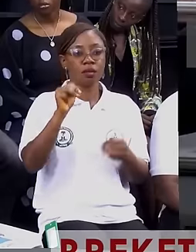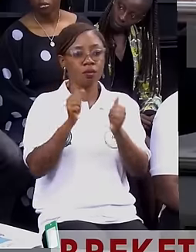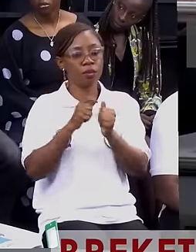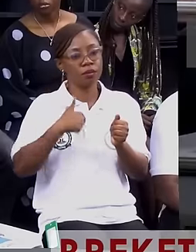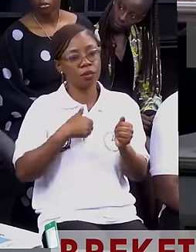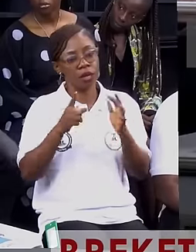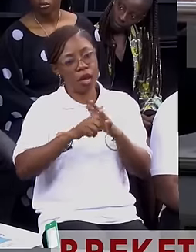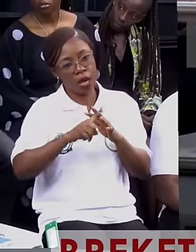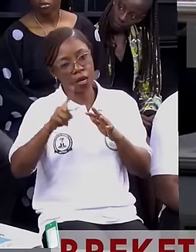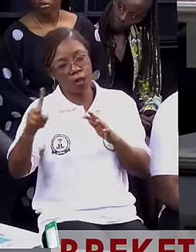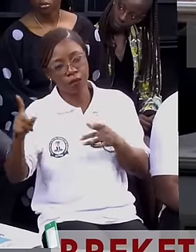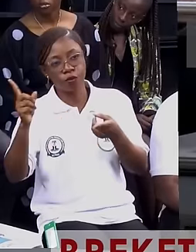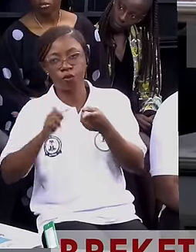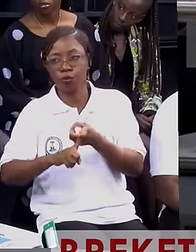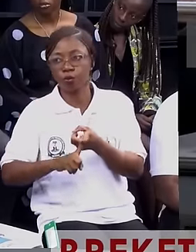got to